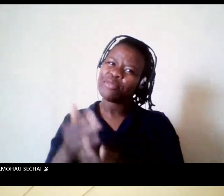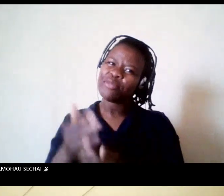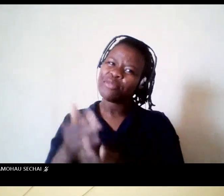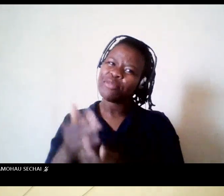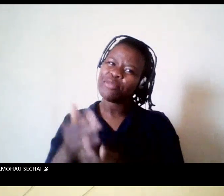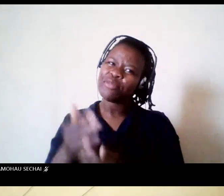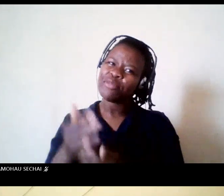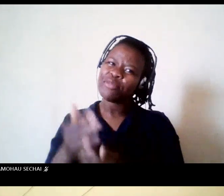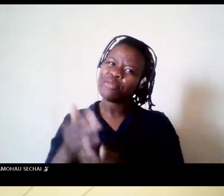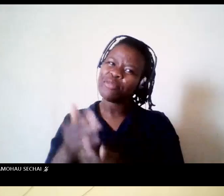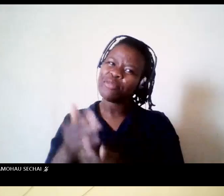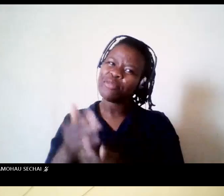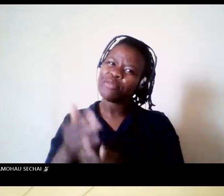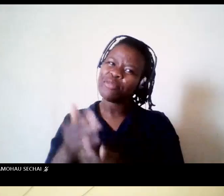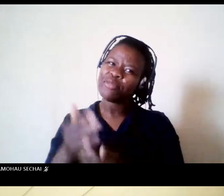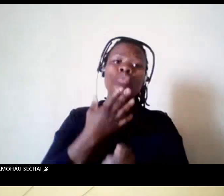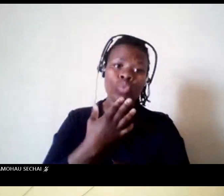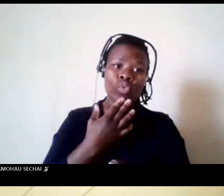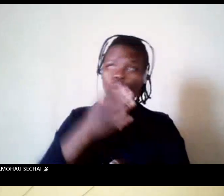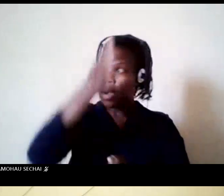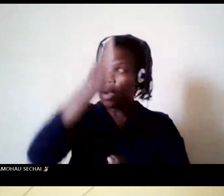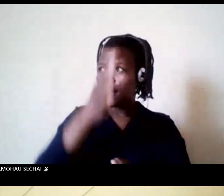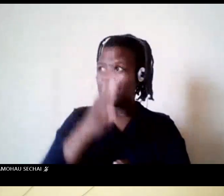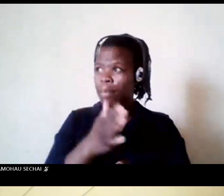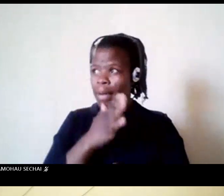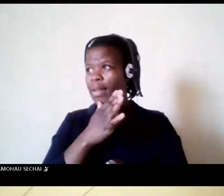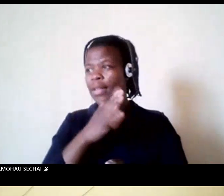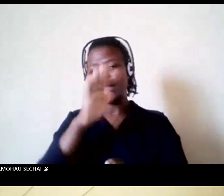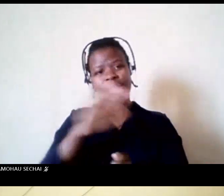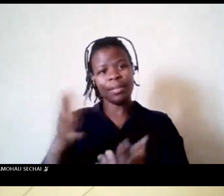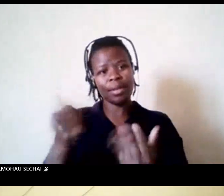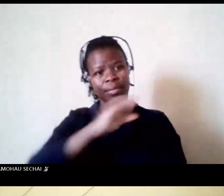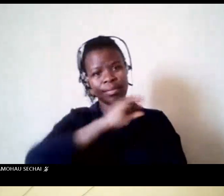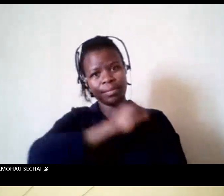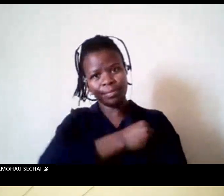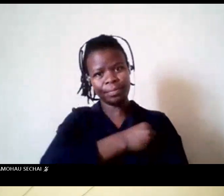parents of children with intellectual disabilities in rural areas? Where there's